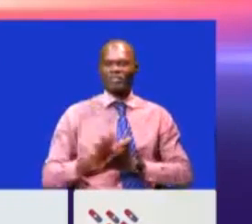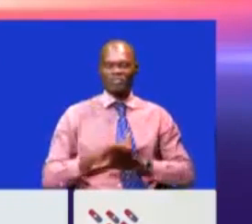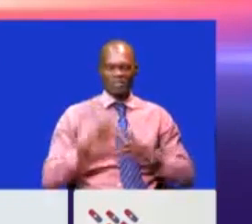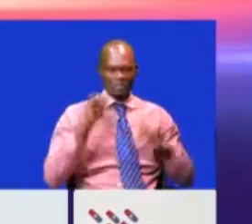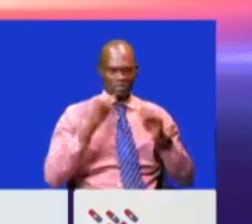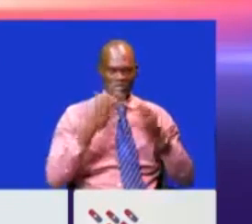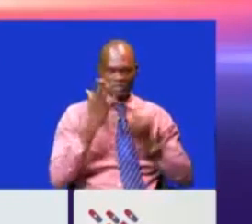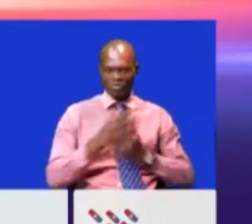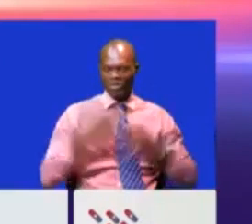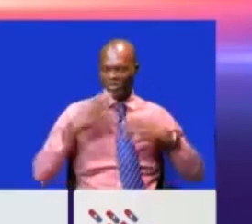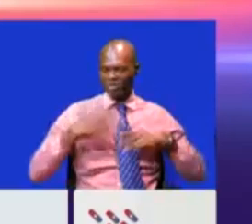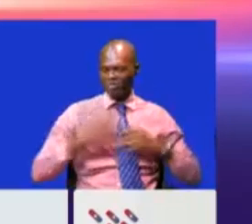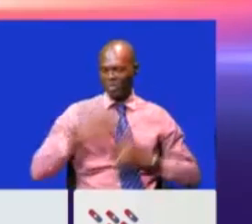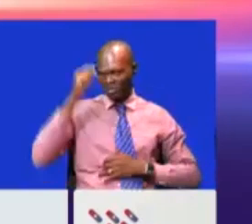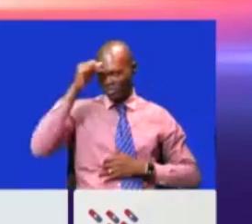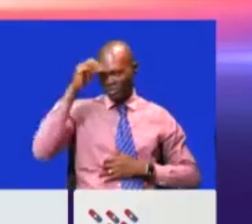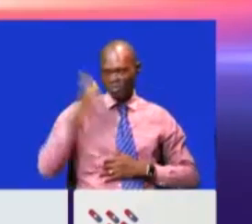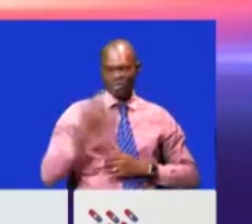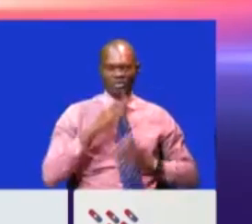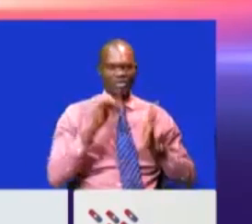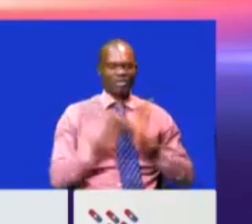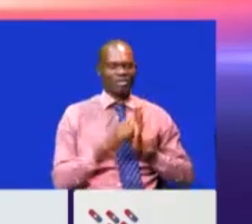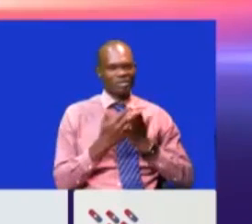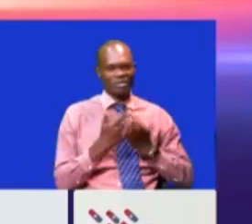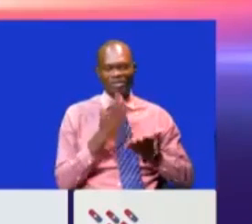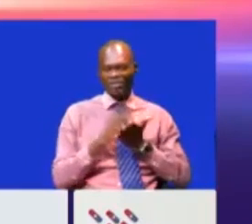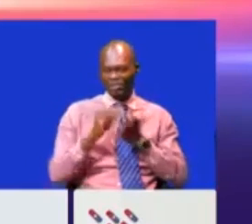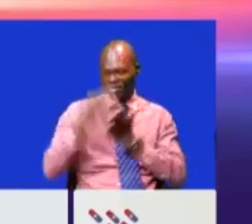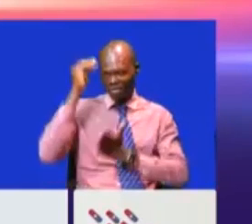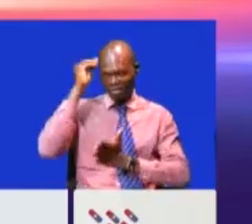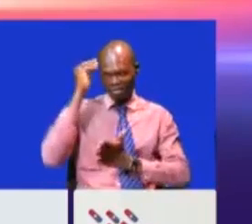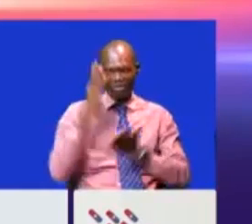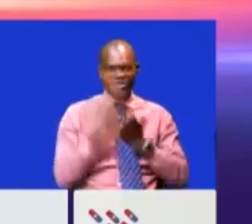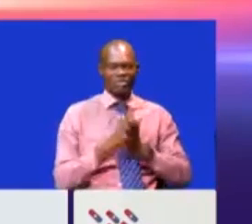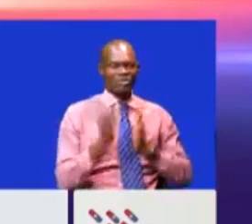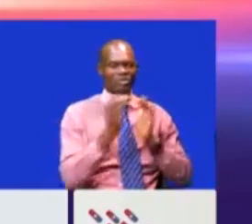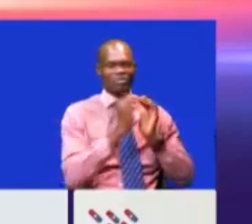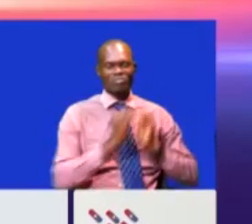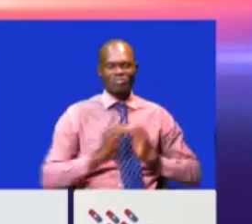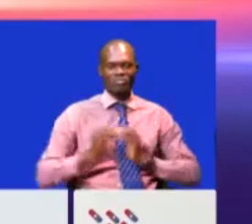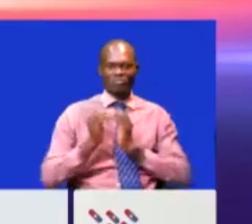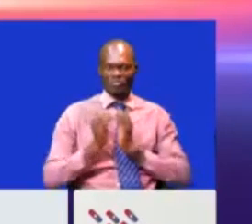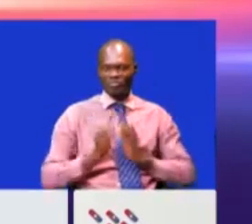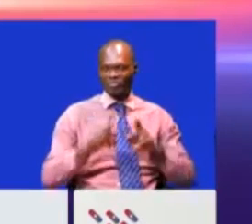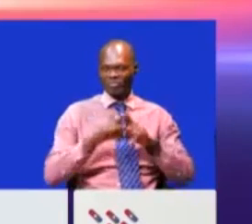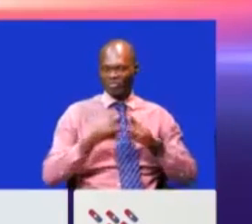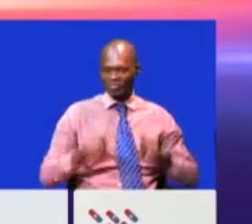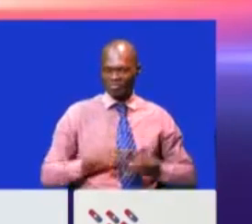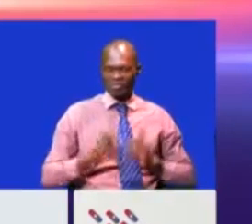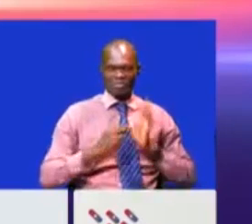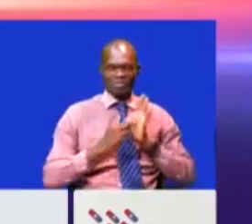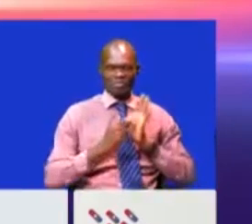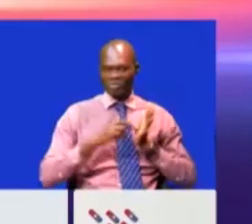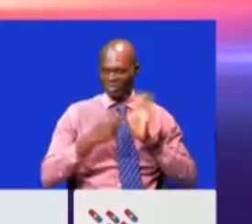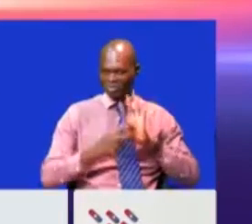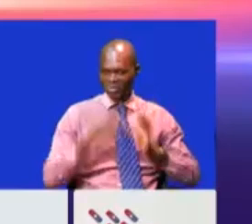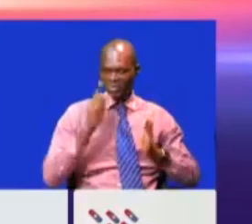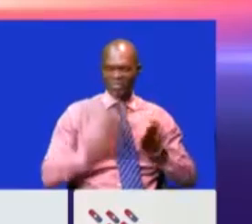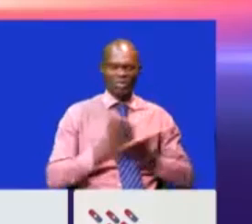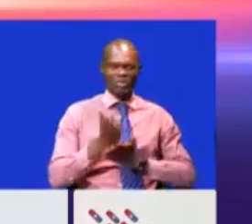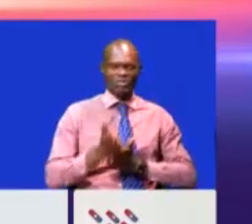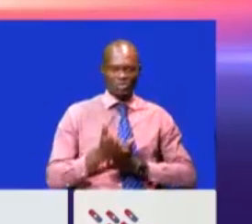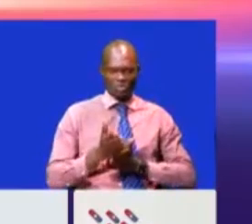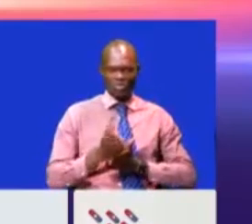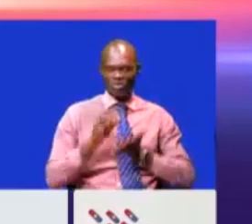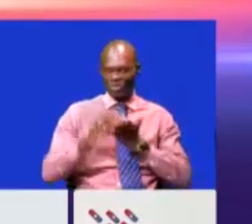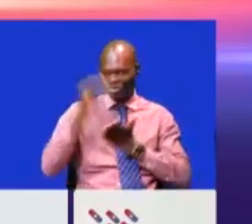oganda. Jomariek nogoyo ngero ni education is the equalizer. Mano nyiso ni en mana kokalo kuom wechego mago